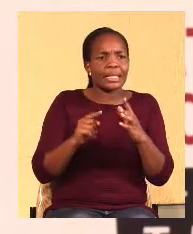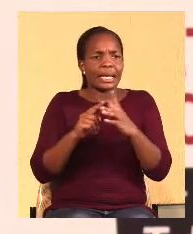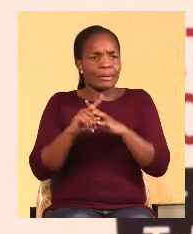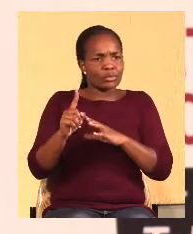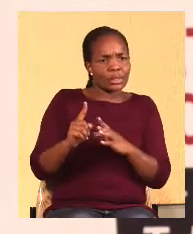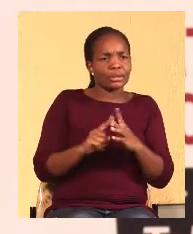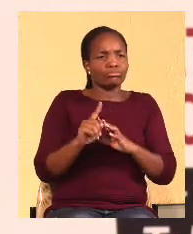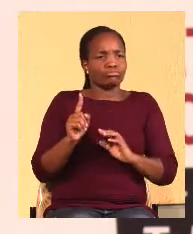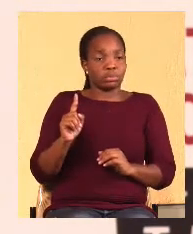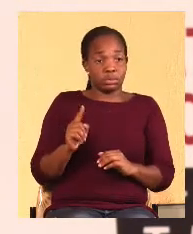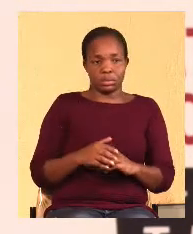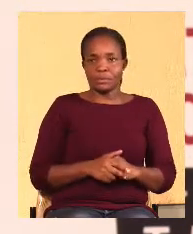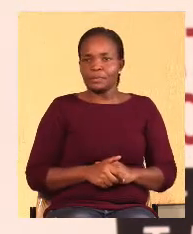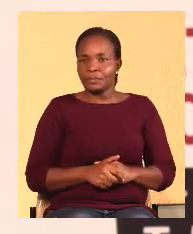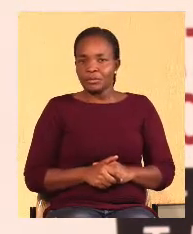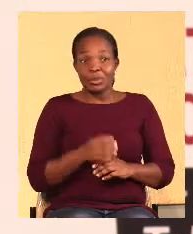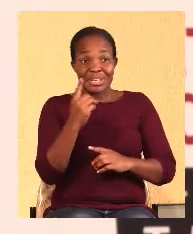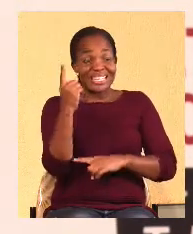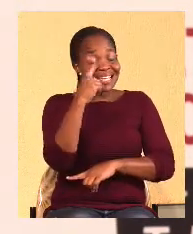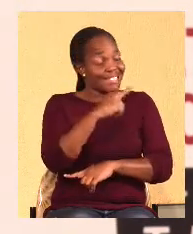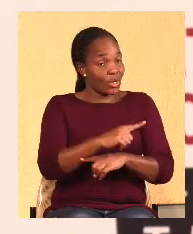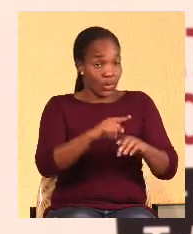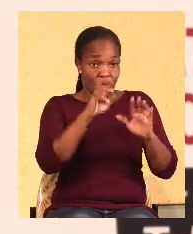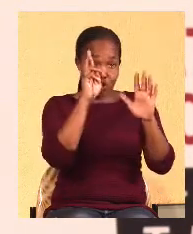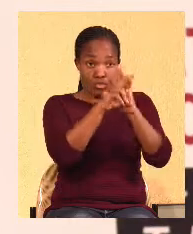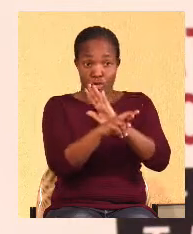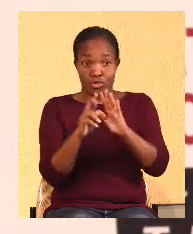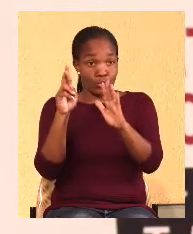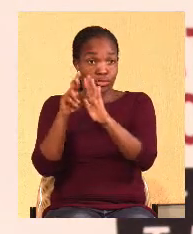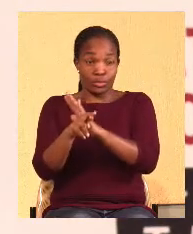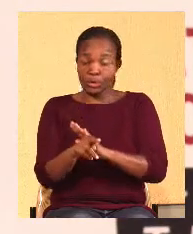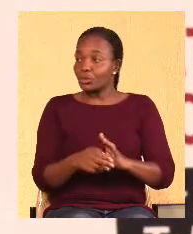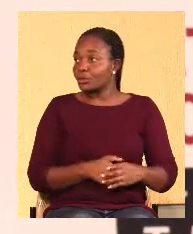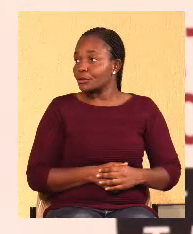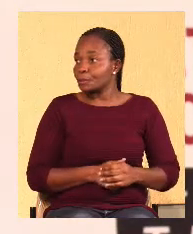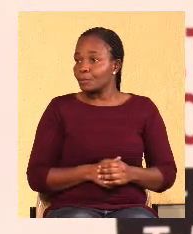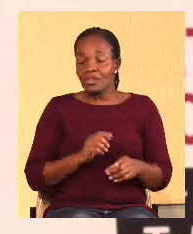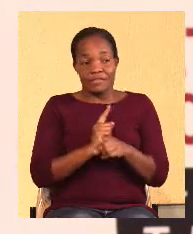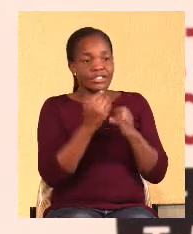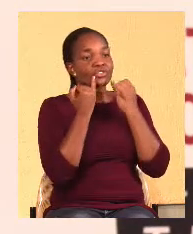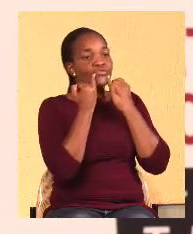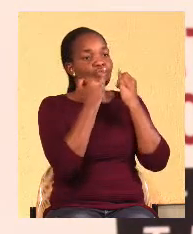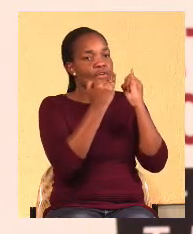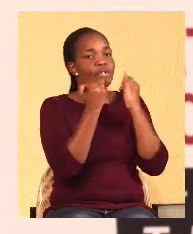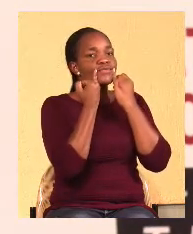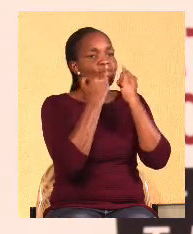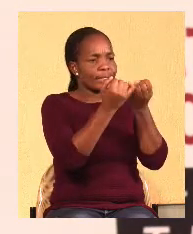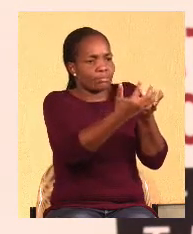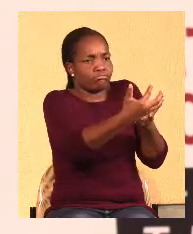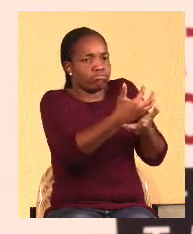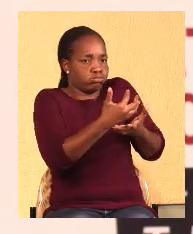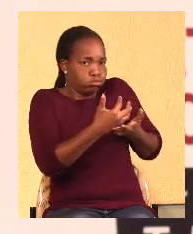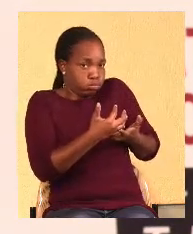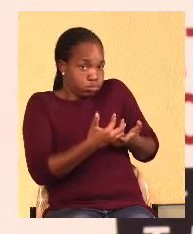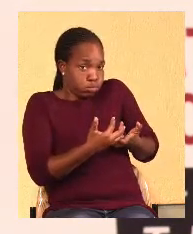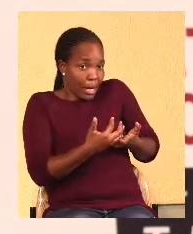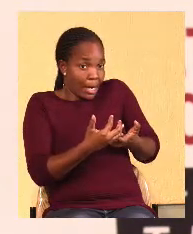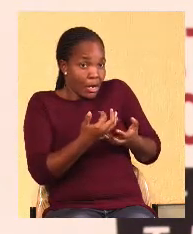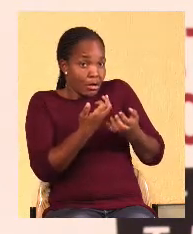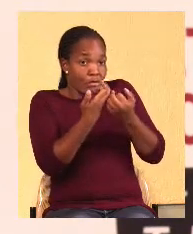the situational report on a daily basis. We get information from all other pillars, then we put it